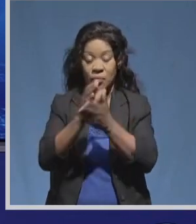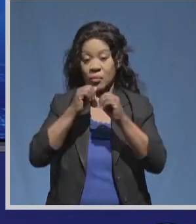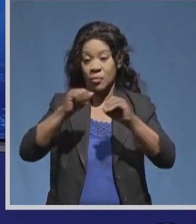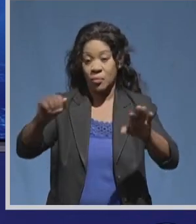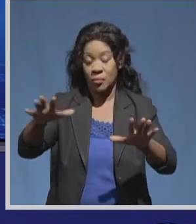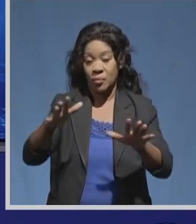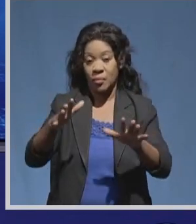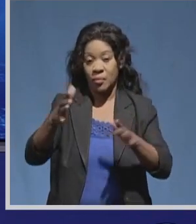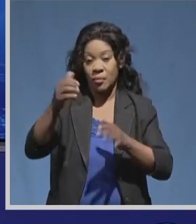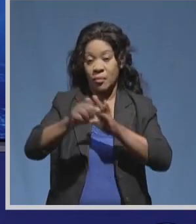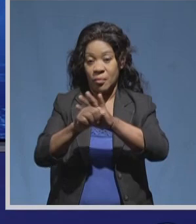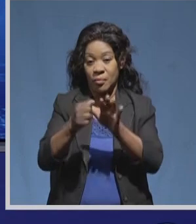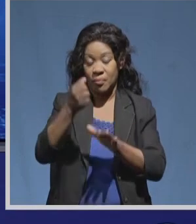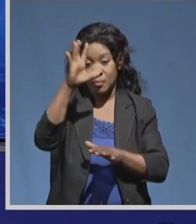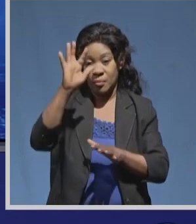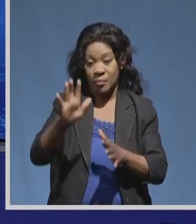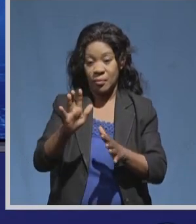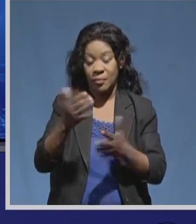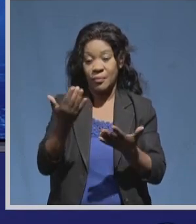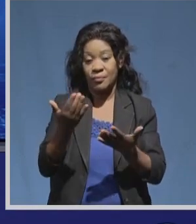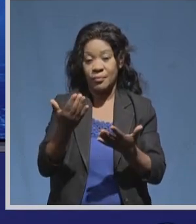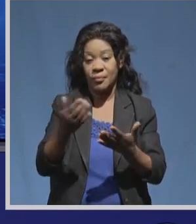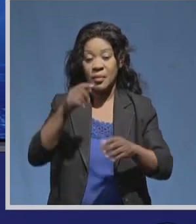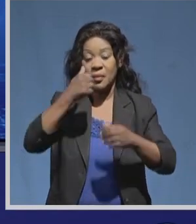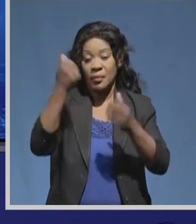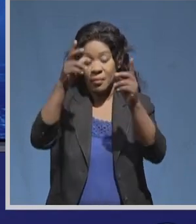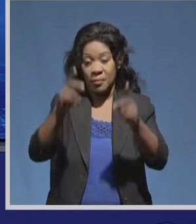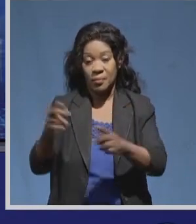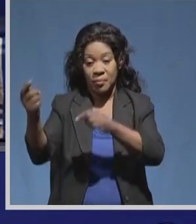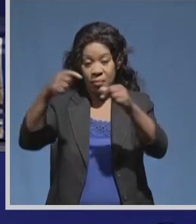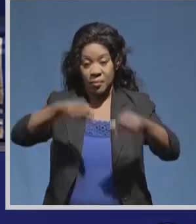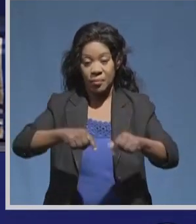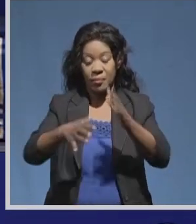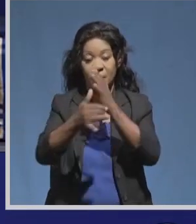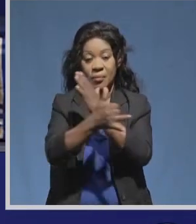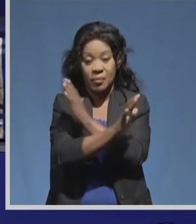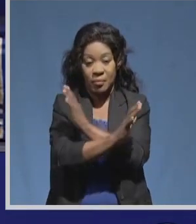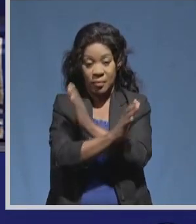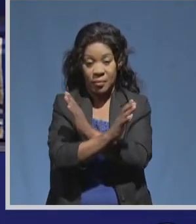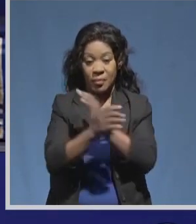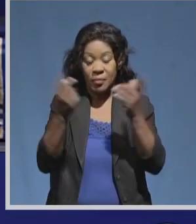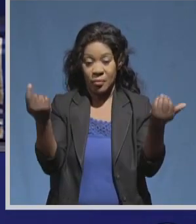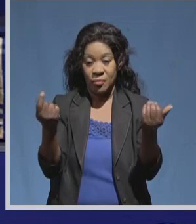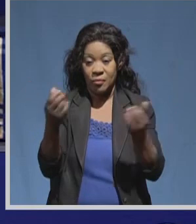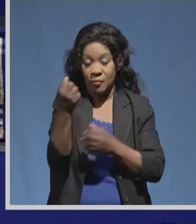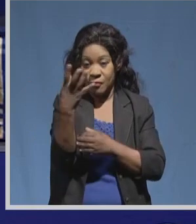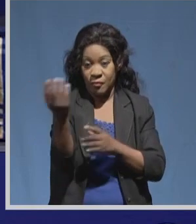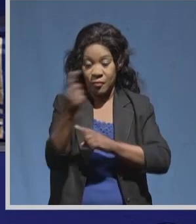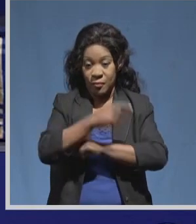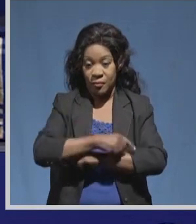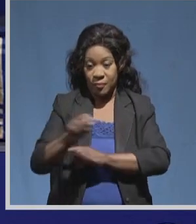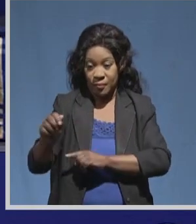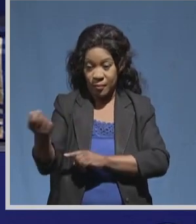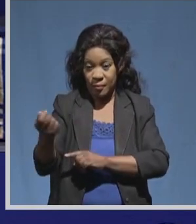Dr. Chilufya also says anyone coming into Zambia from COVID-19 risk countries will be subjected to a 14-day quarantine at their own cost.